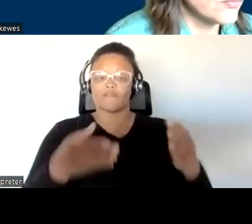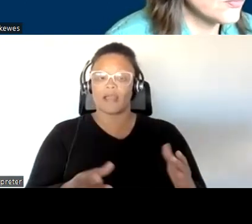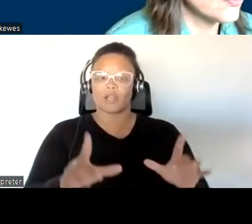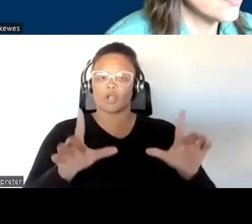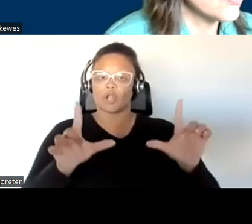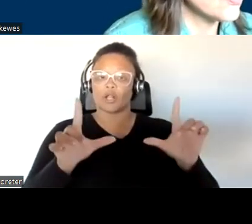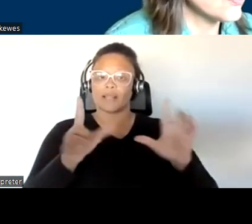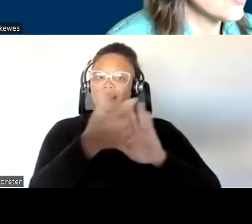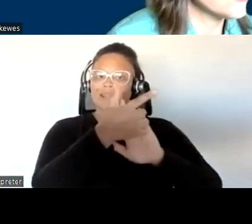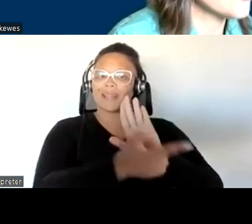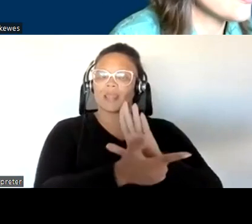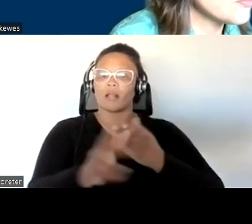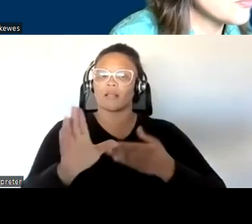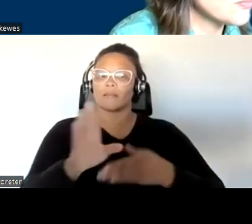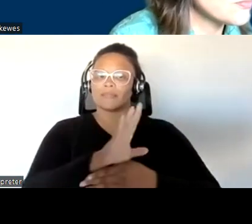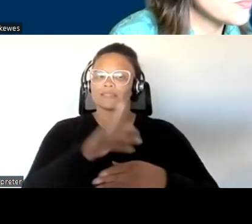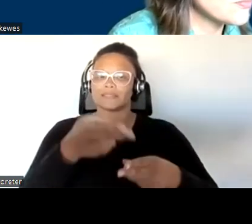be the same?